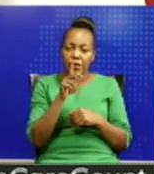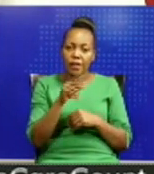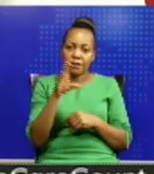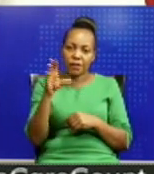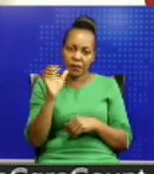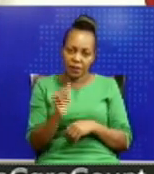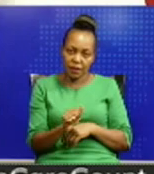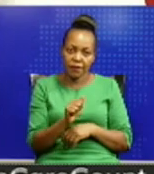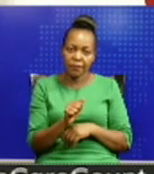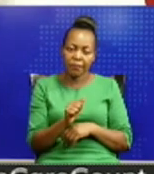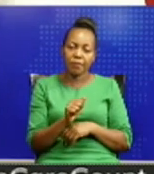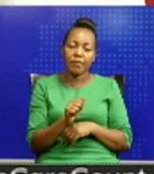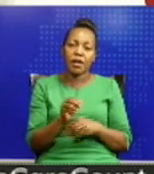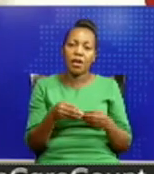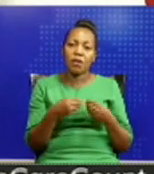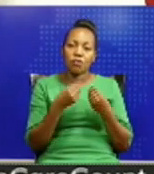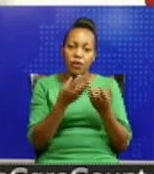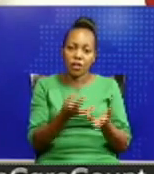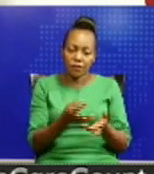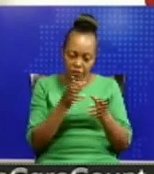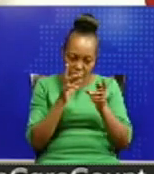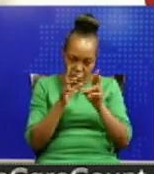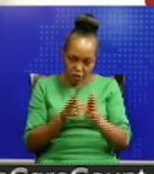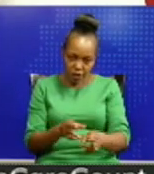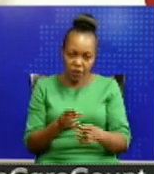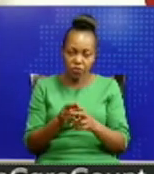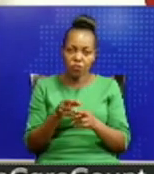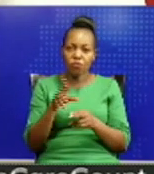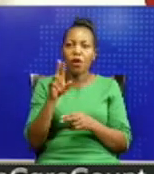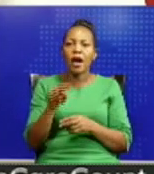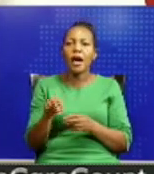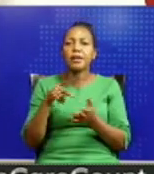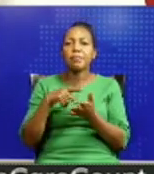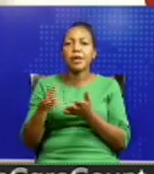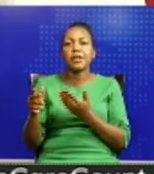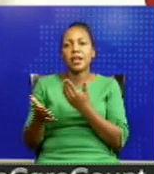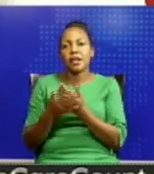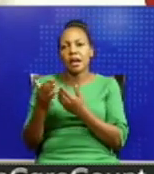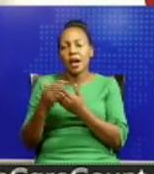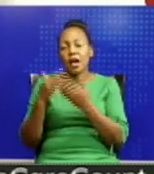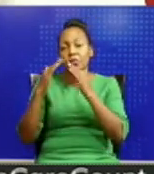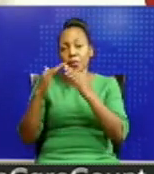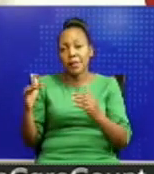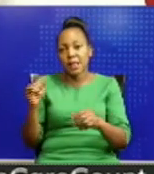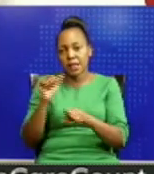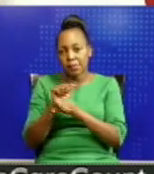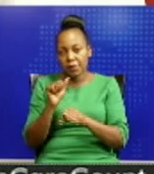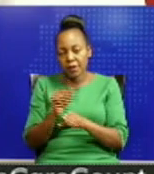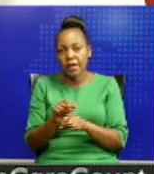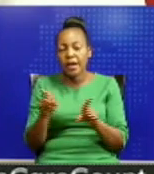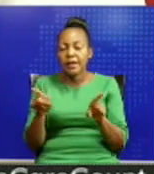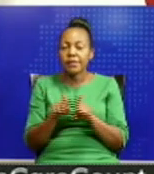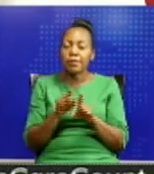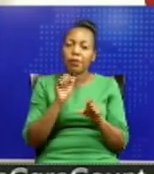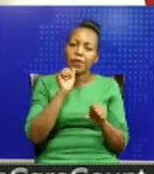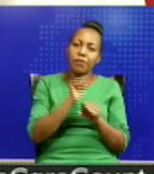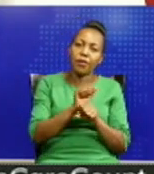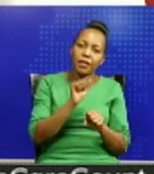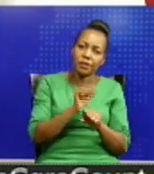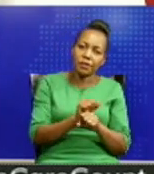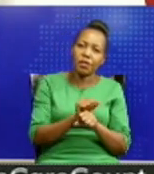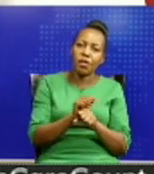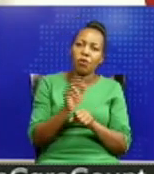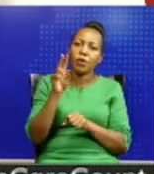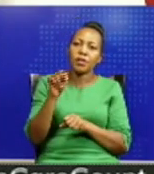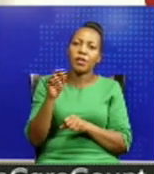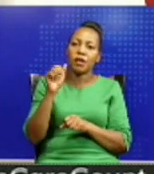City Authority to give recognition to unpaid care and domestic work. We have also worked with now